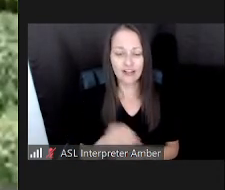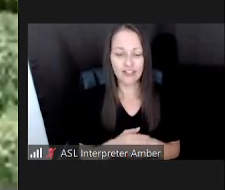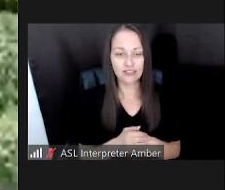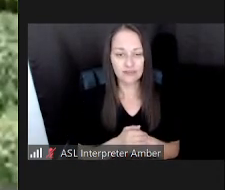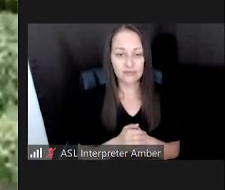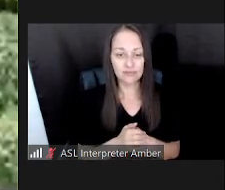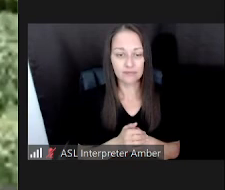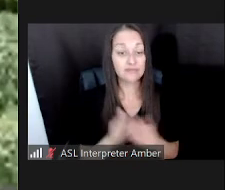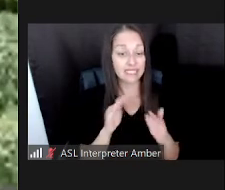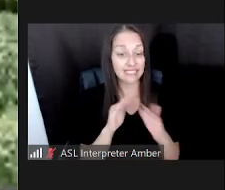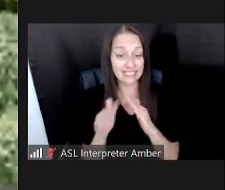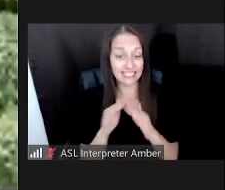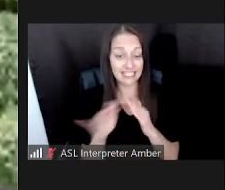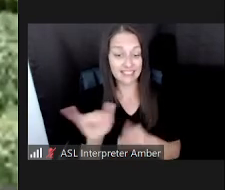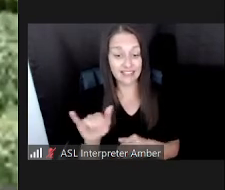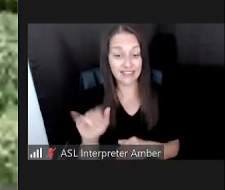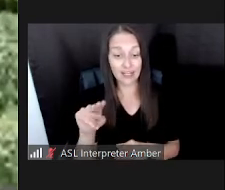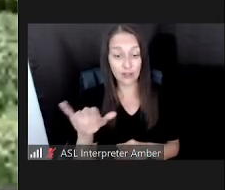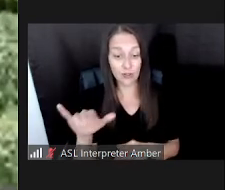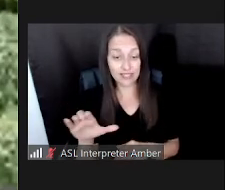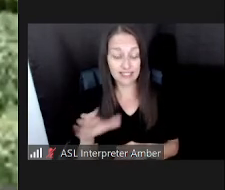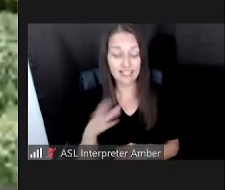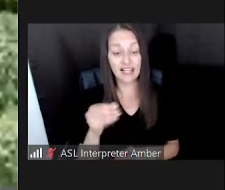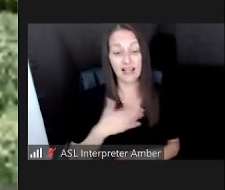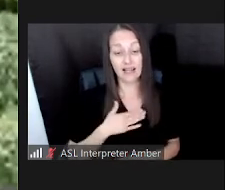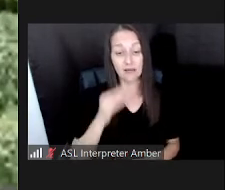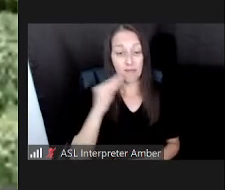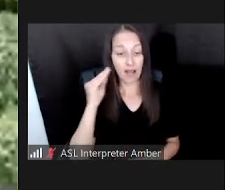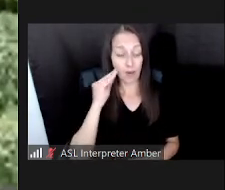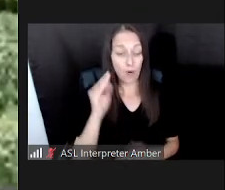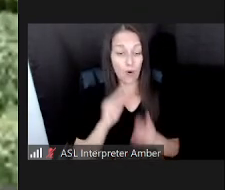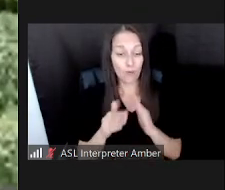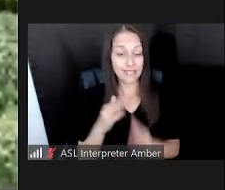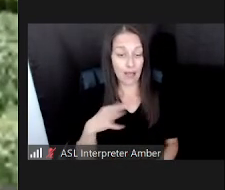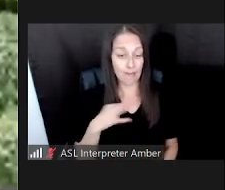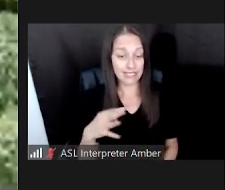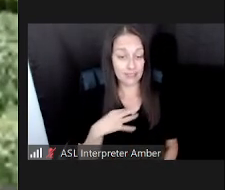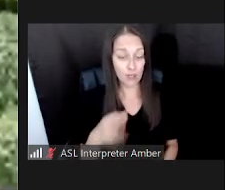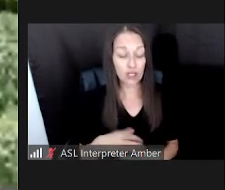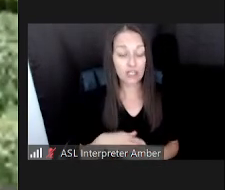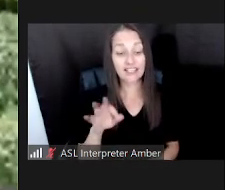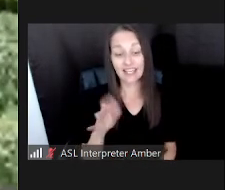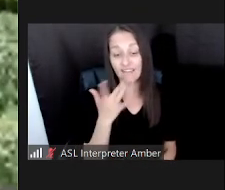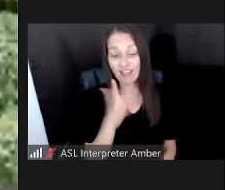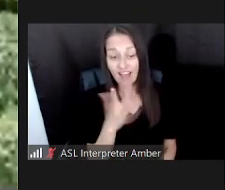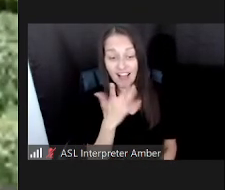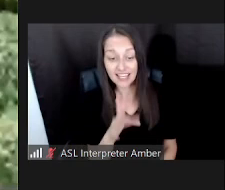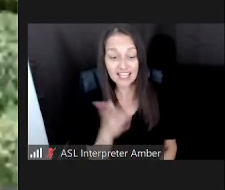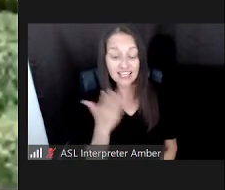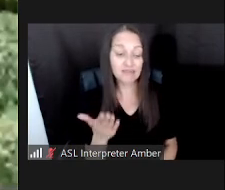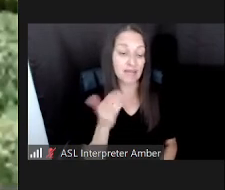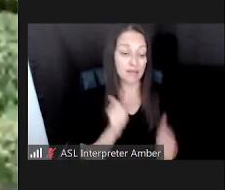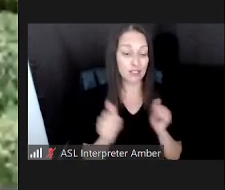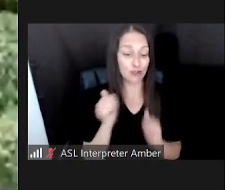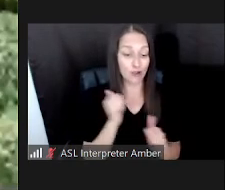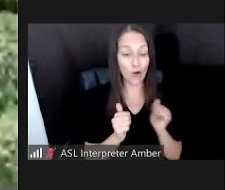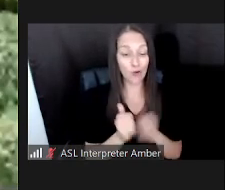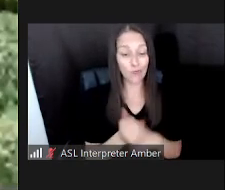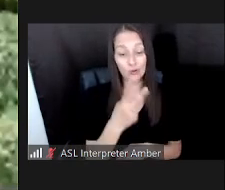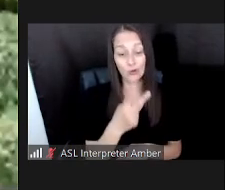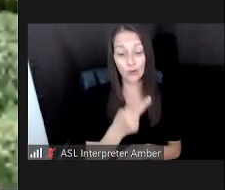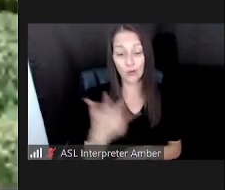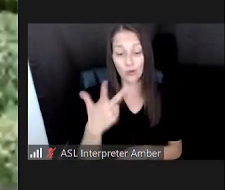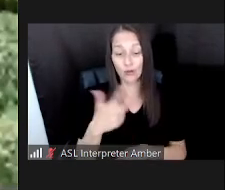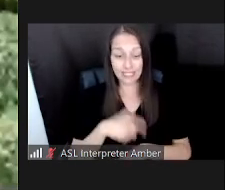cities not only like New York, but in smaller cities like my hometown of Pittsburgh. If you're lucky, you get to maybe do your show maybe two or three times. But in a festival setting